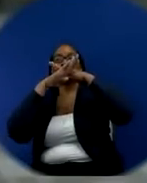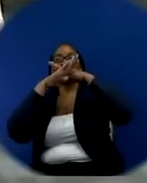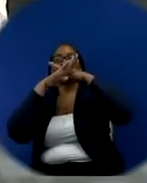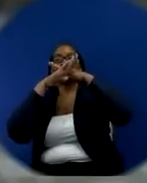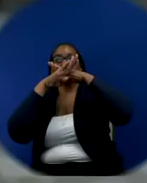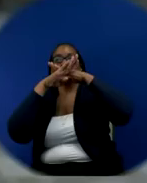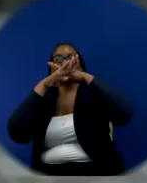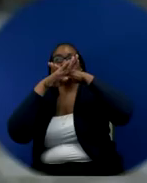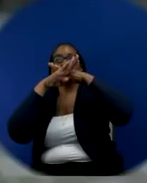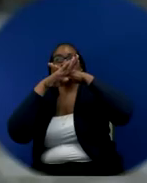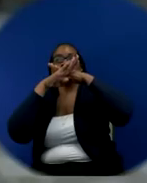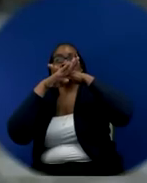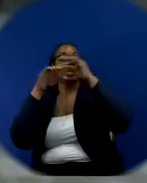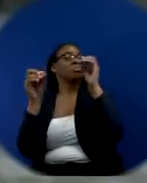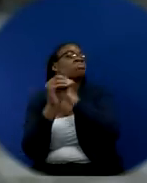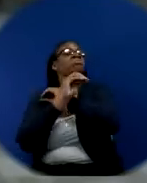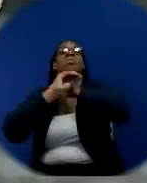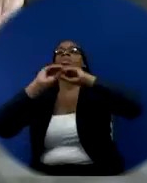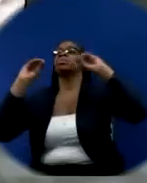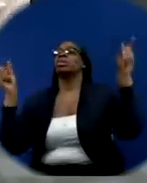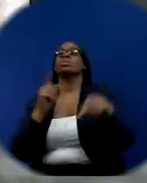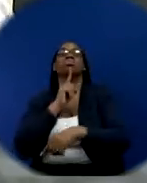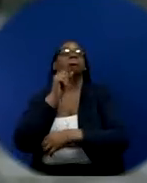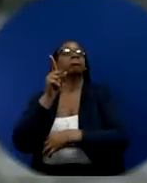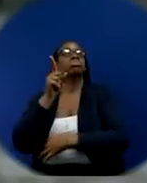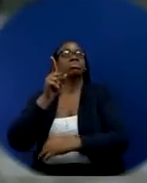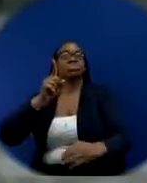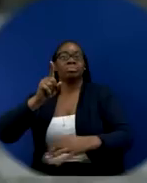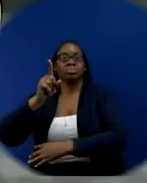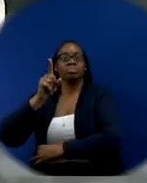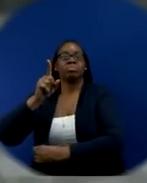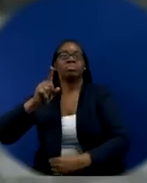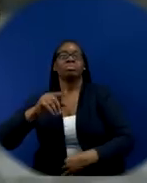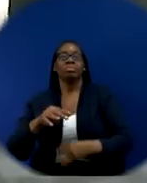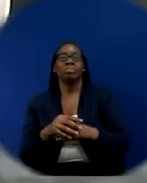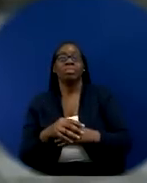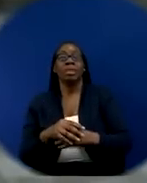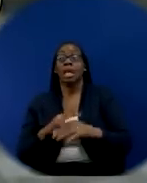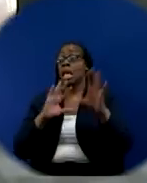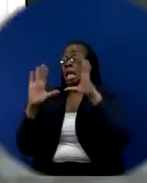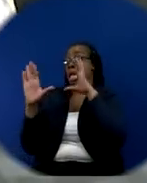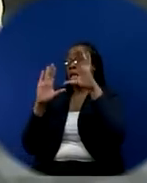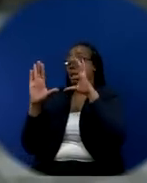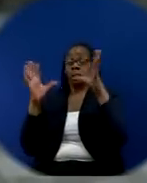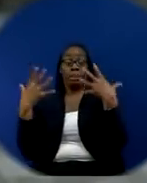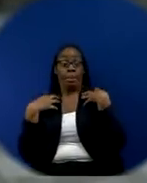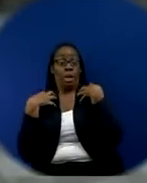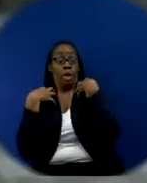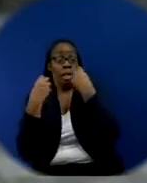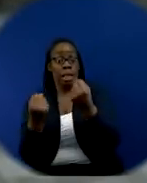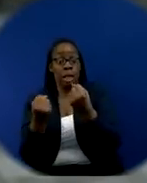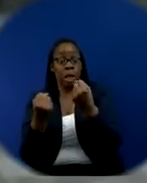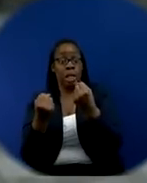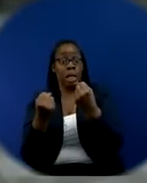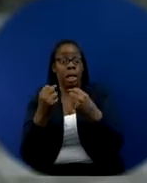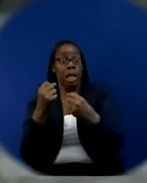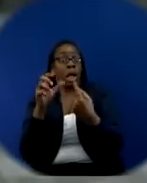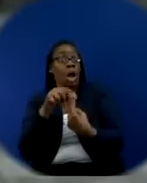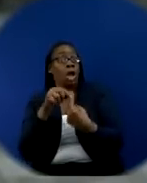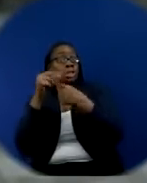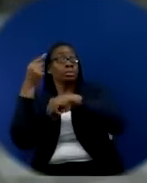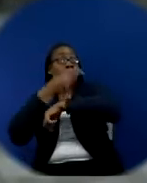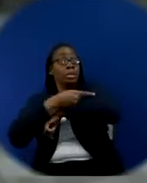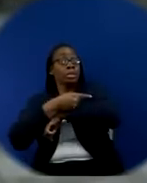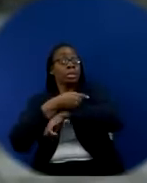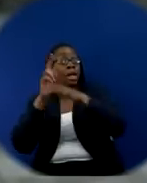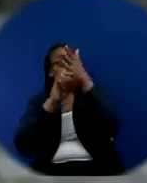And so they had nothing else to say. Verses 1 through 6, he talks about healing on the Sabbath day. But verses 7